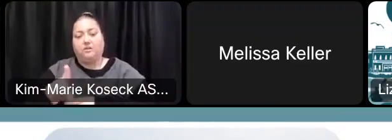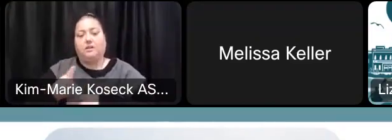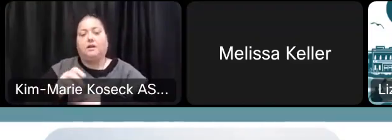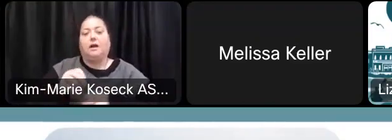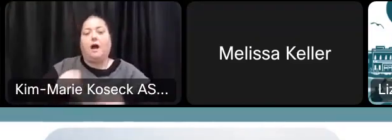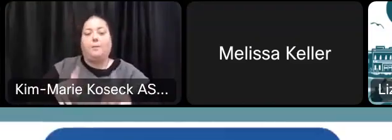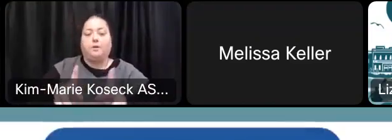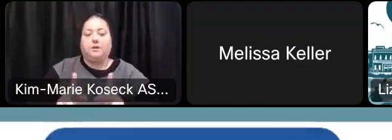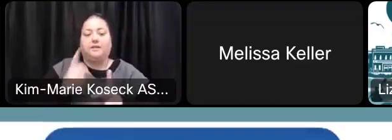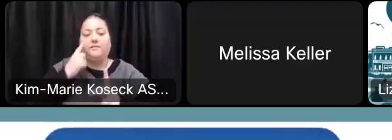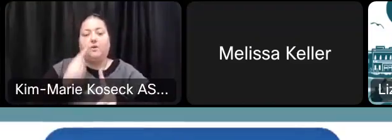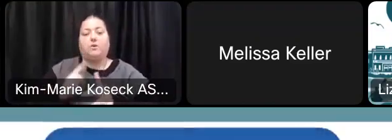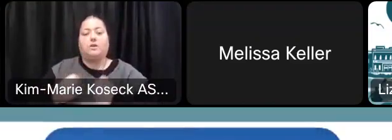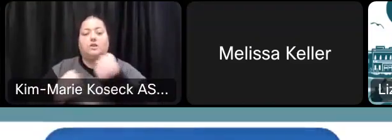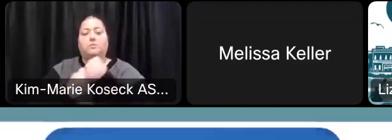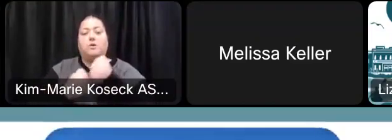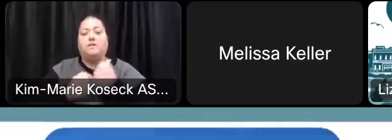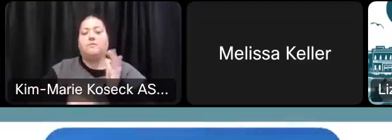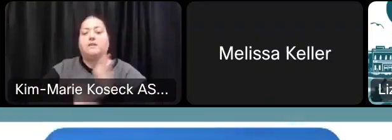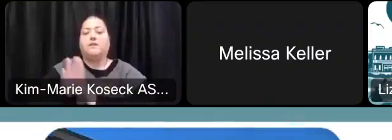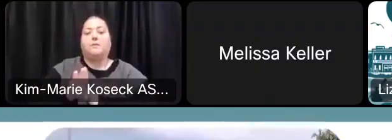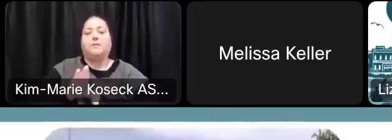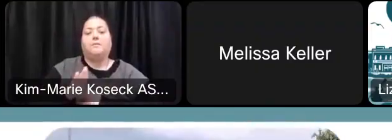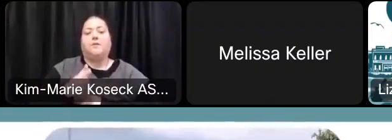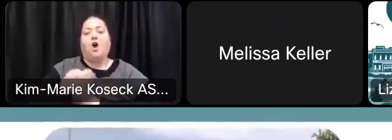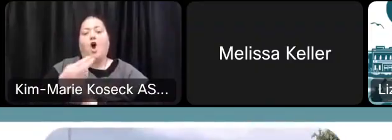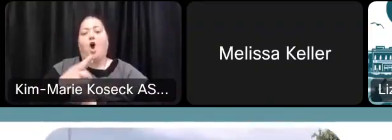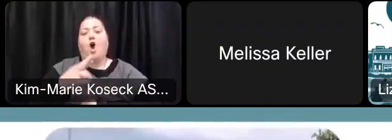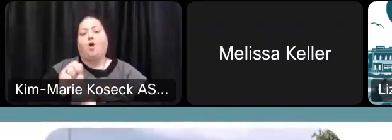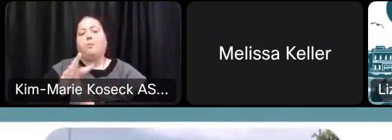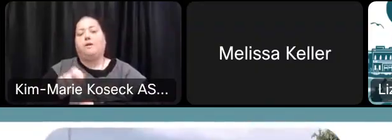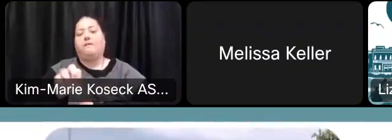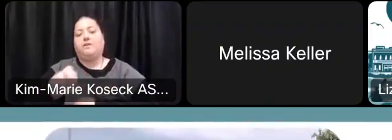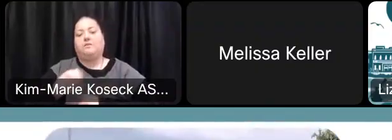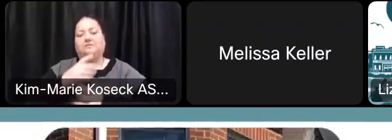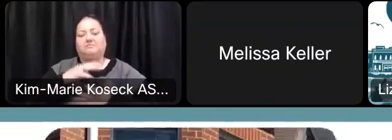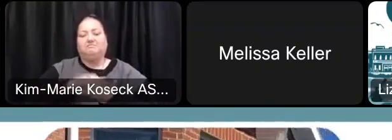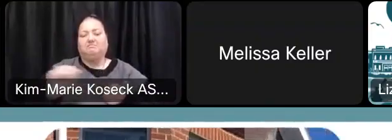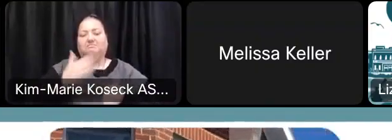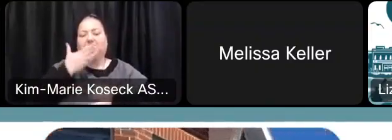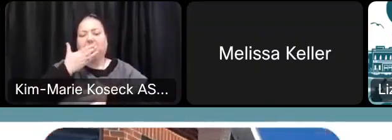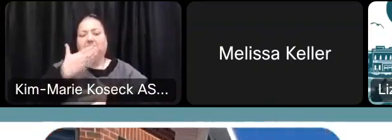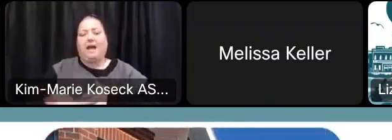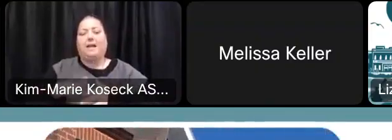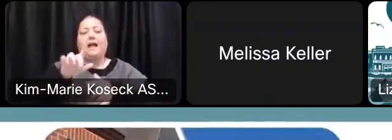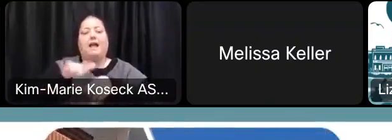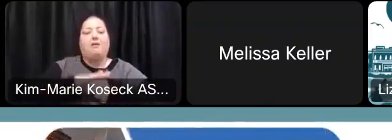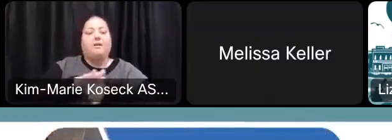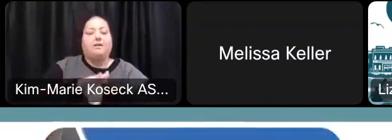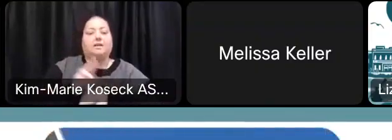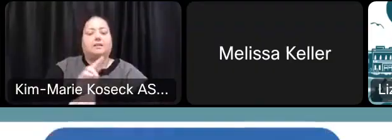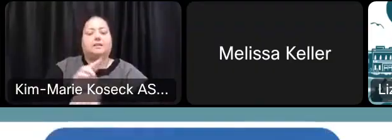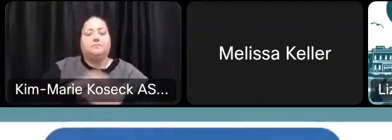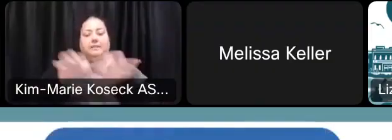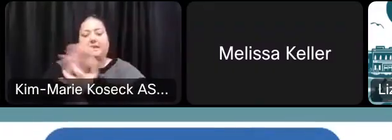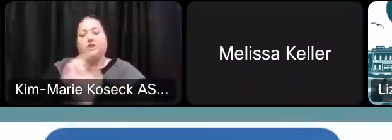Revitalization Initiative, supported the development of Harborview Square, a former contaminated manufacturing site that is now a vibrant mixed-use, mixed-income